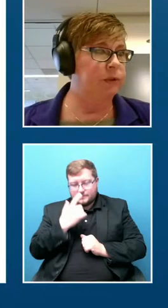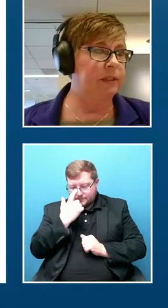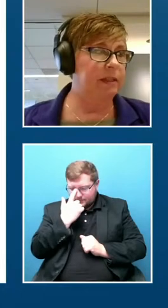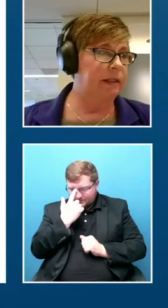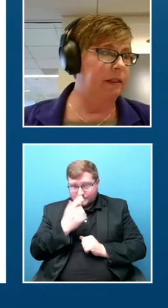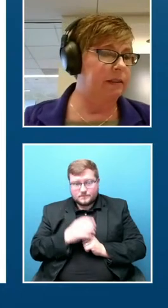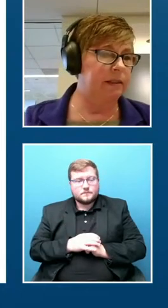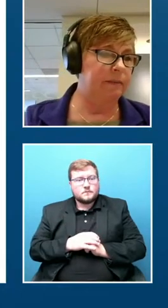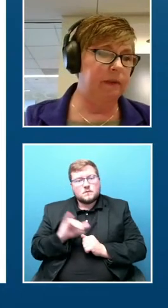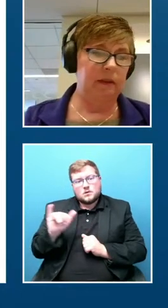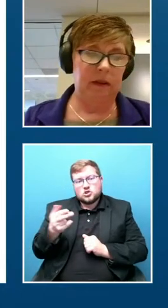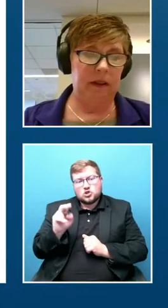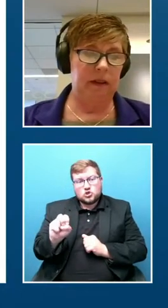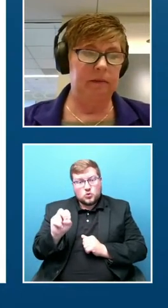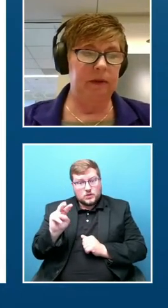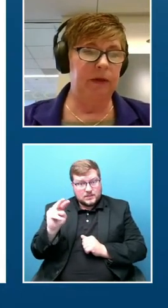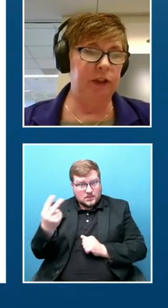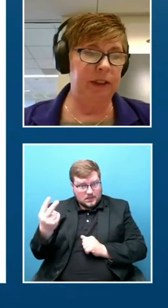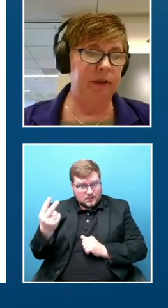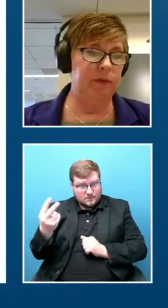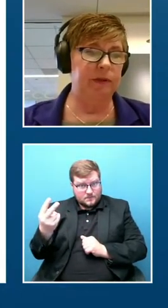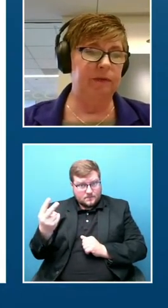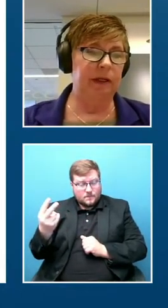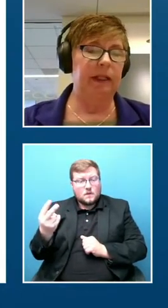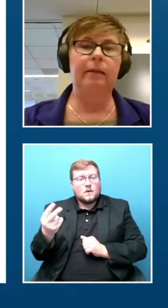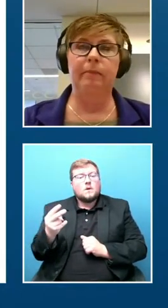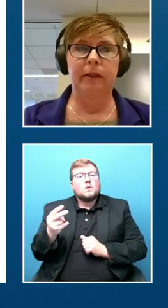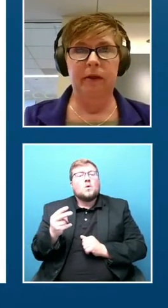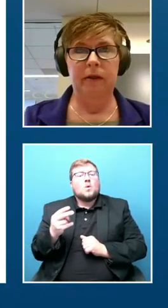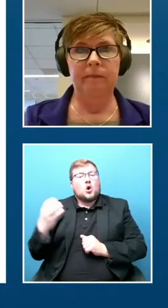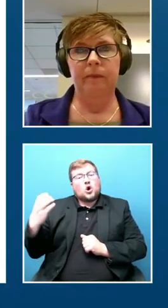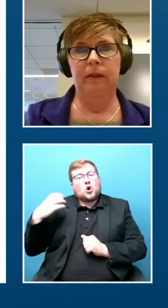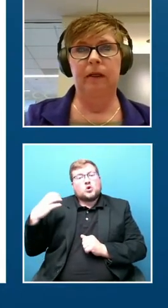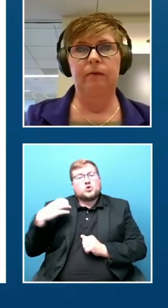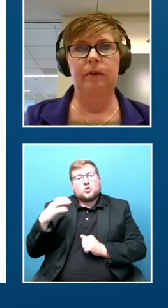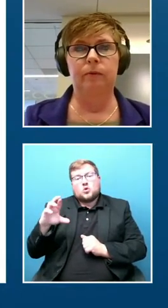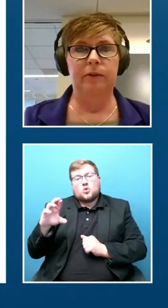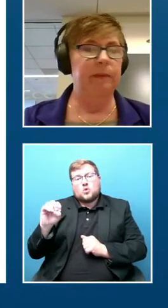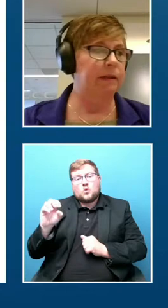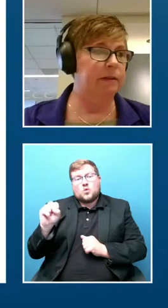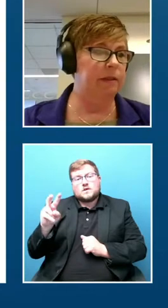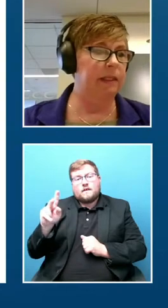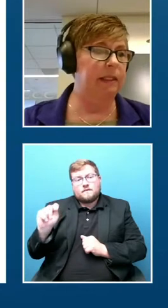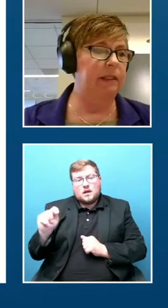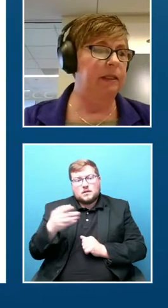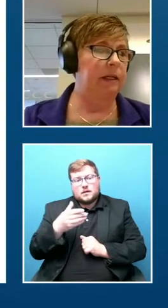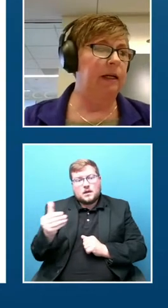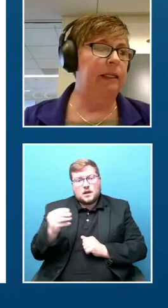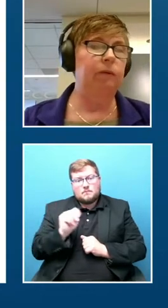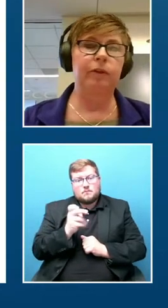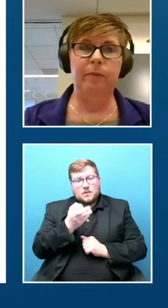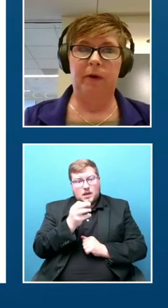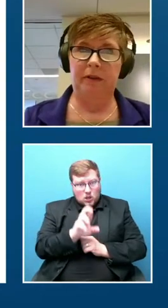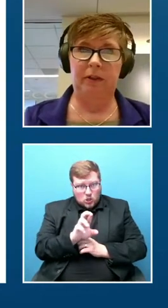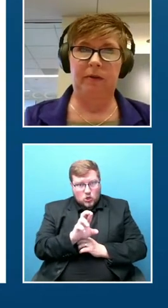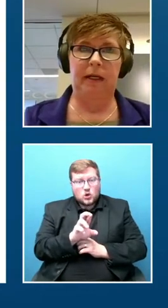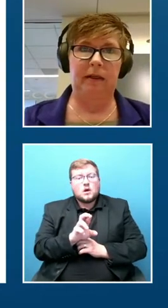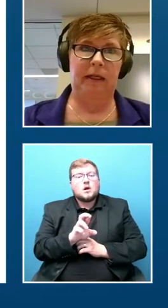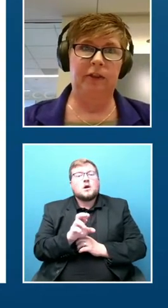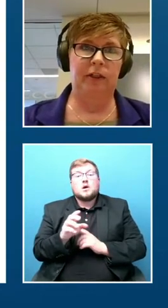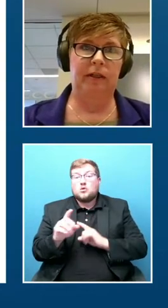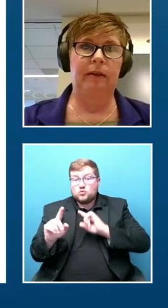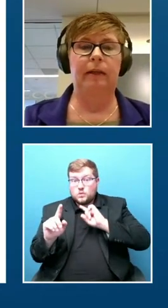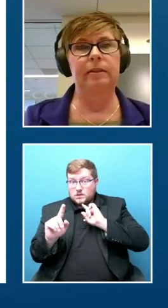On June 2nd, co-chairs Roosevelt and Miller of the Rules and Bylaws Committee, in response to